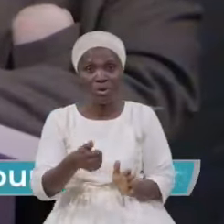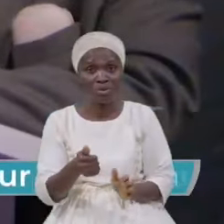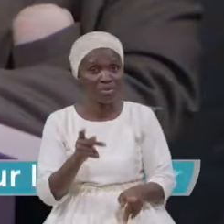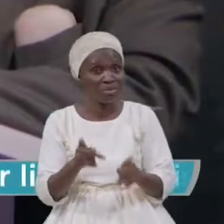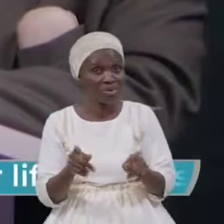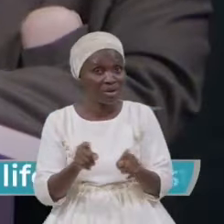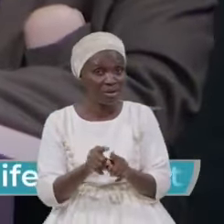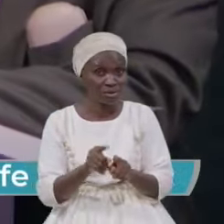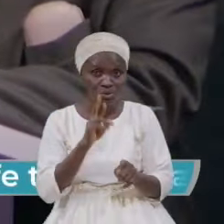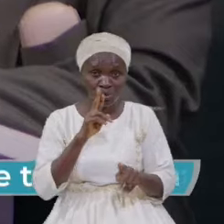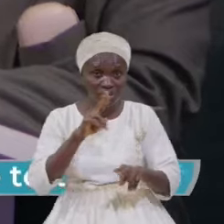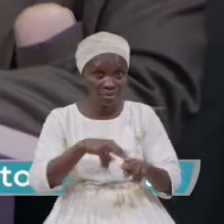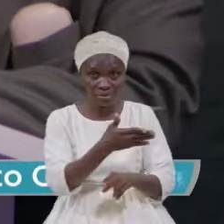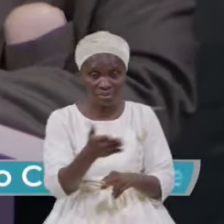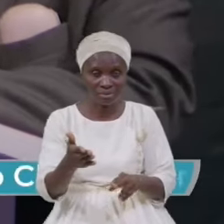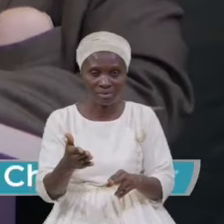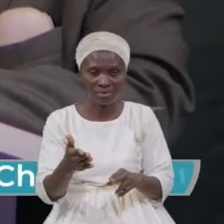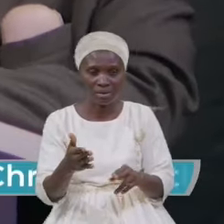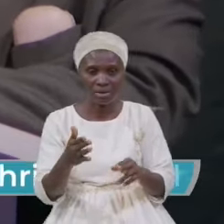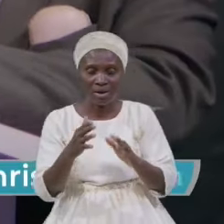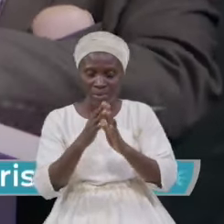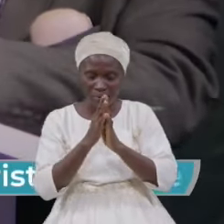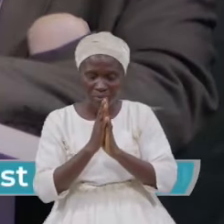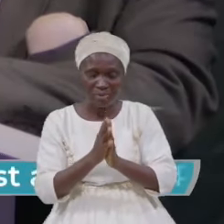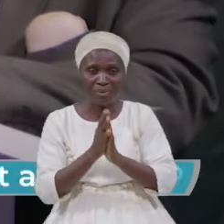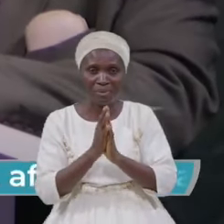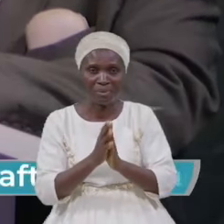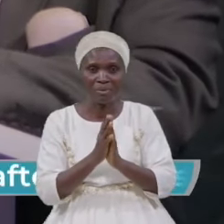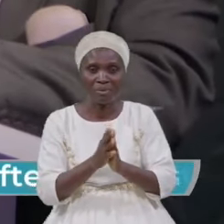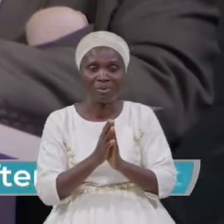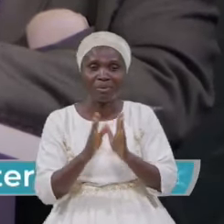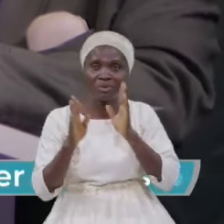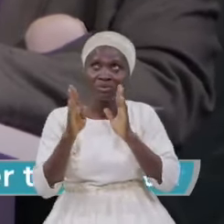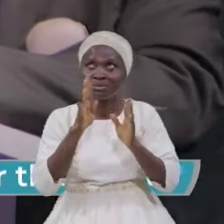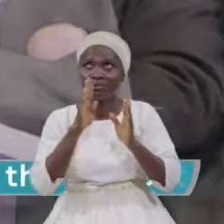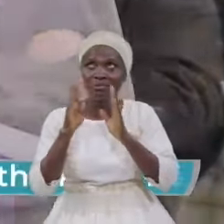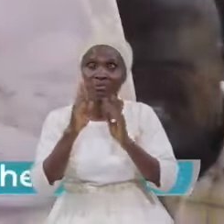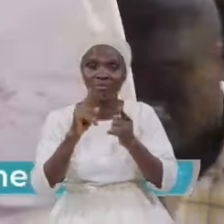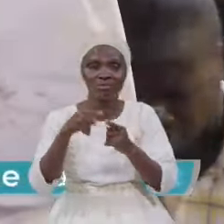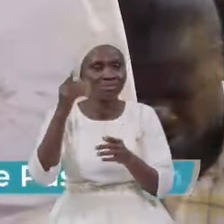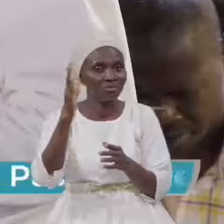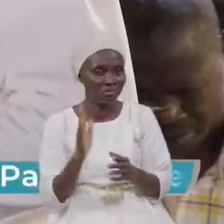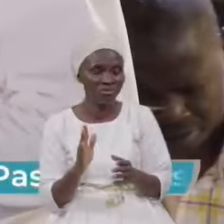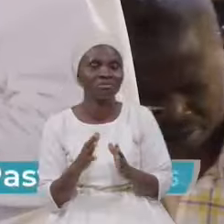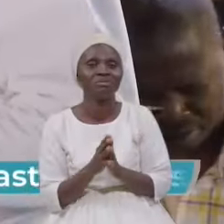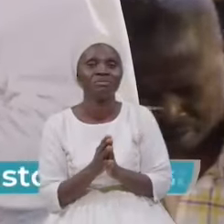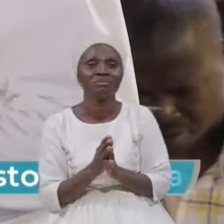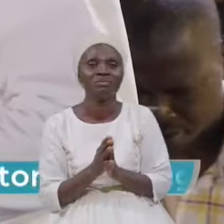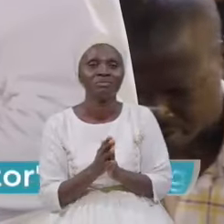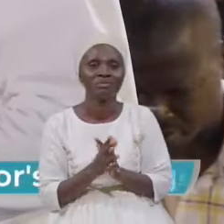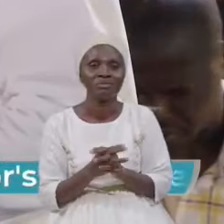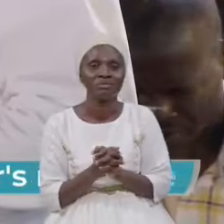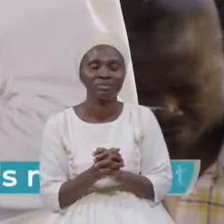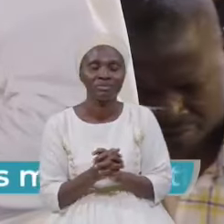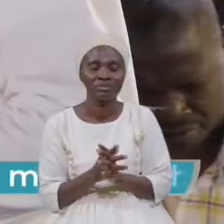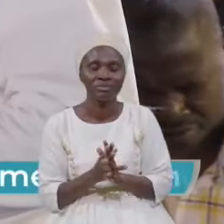Supply all the information needed so that you'll be able to be assisted to grow in the